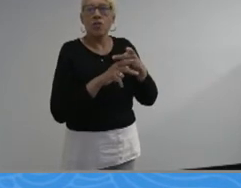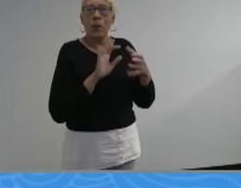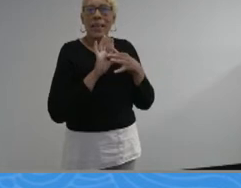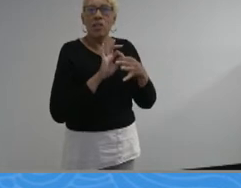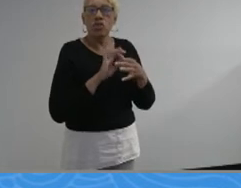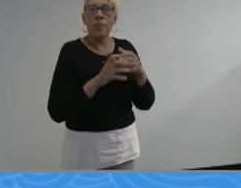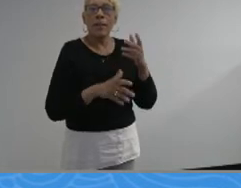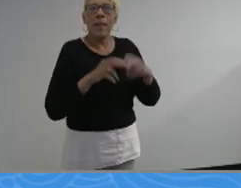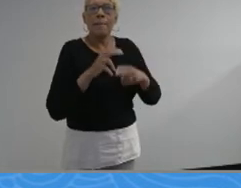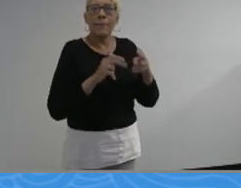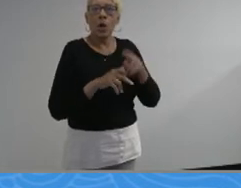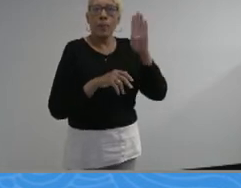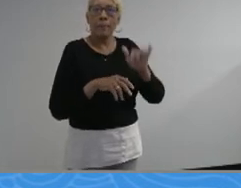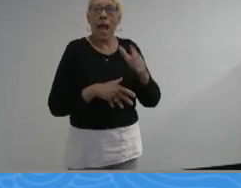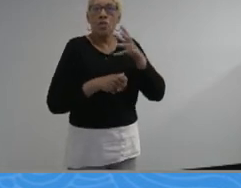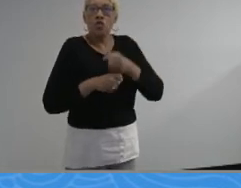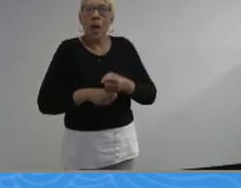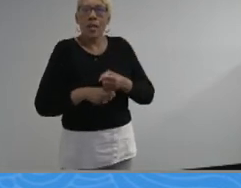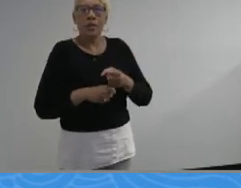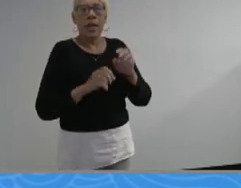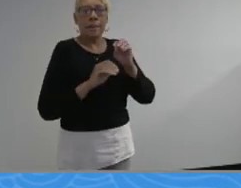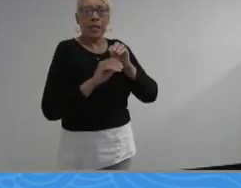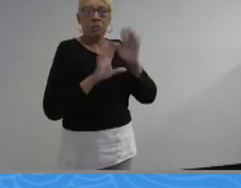upon trust, transparency,